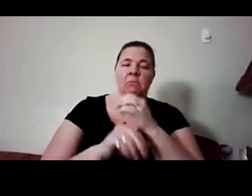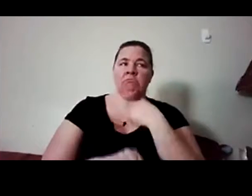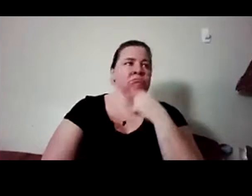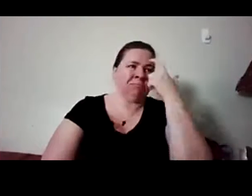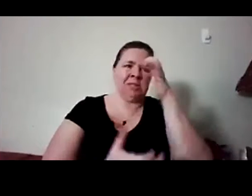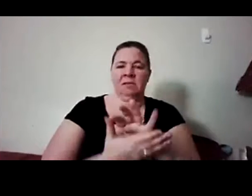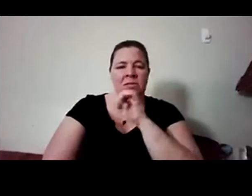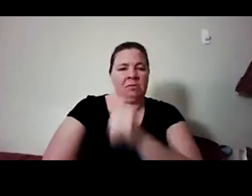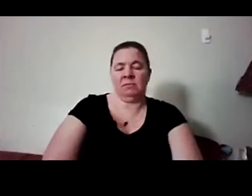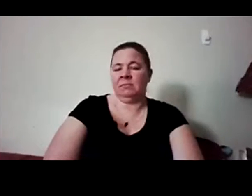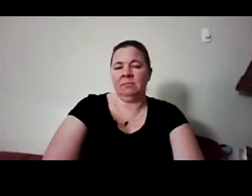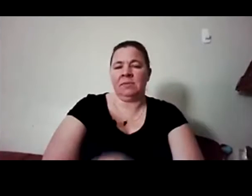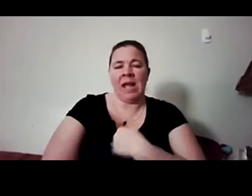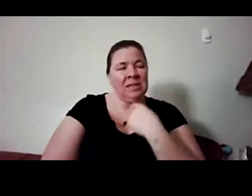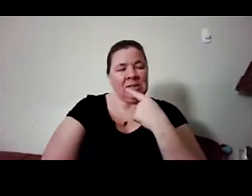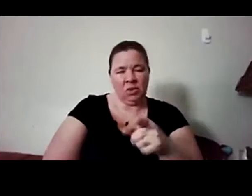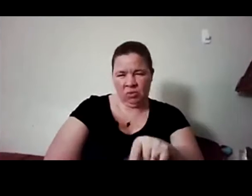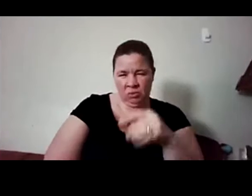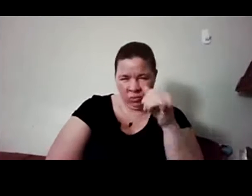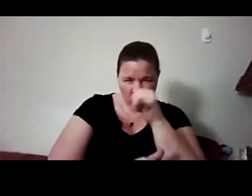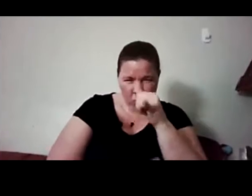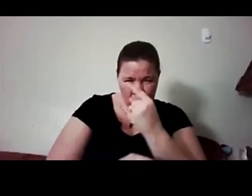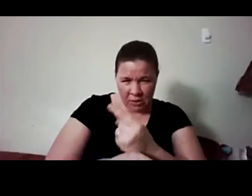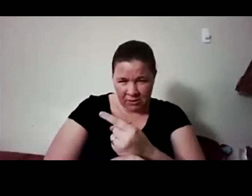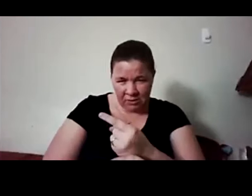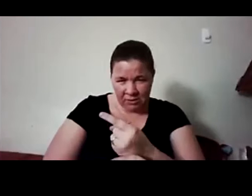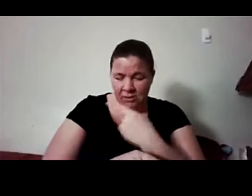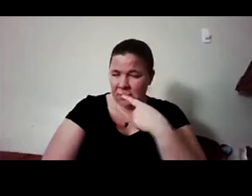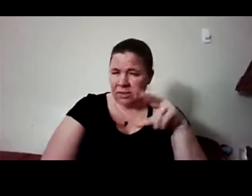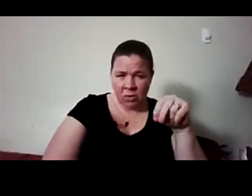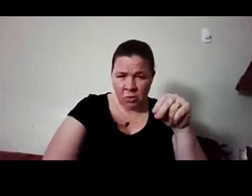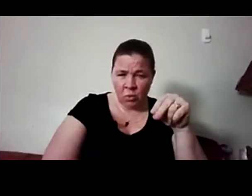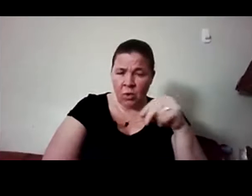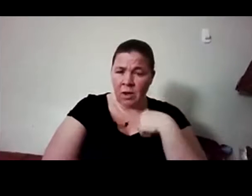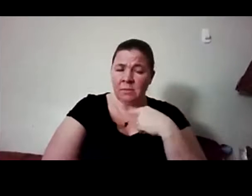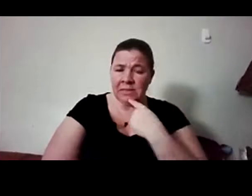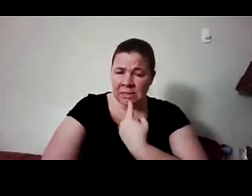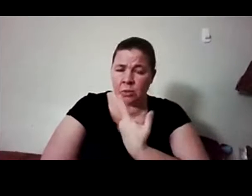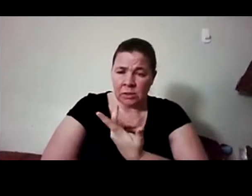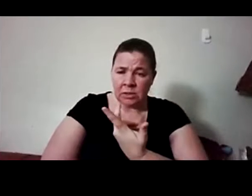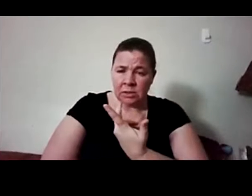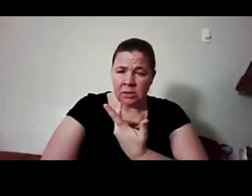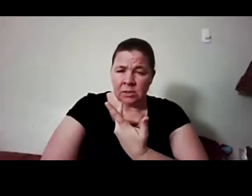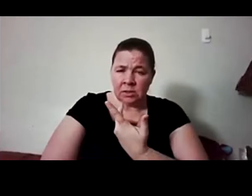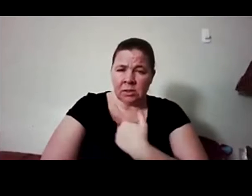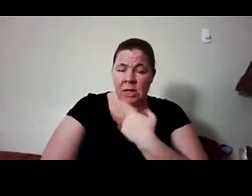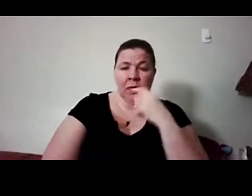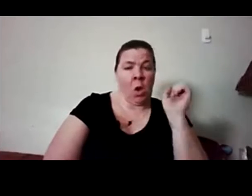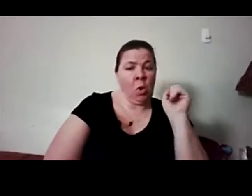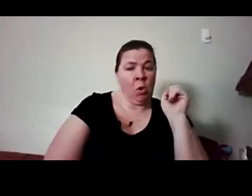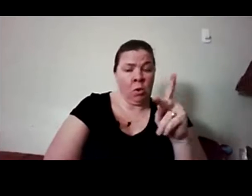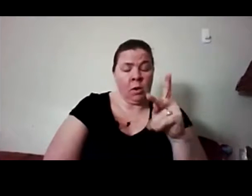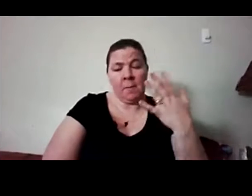kidding. And he said, Charles, no, I'm serious, that's serious. And I said, well, okay, here's my credit card. Get me